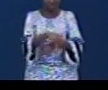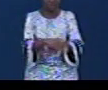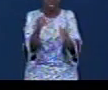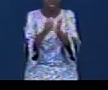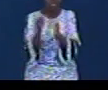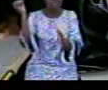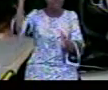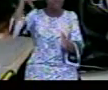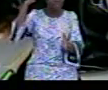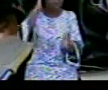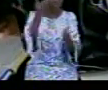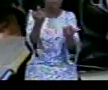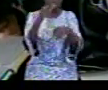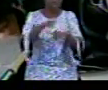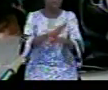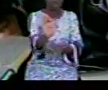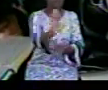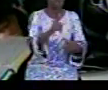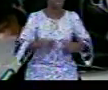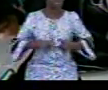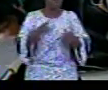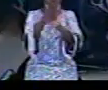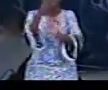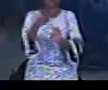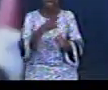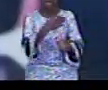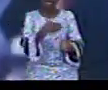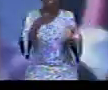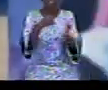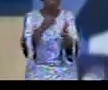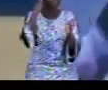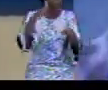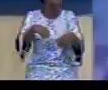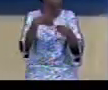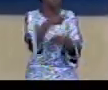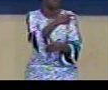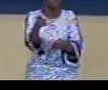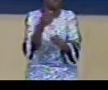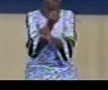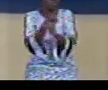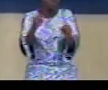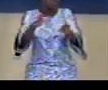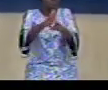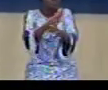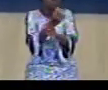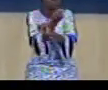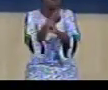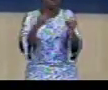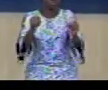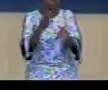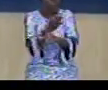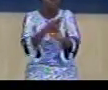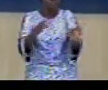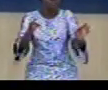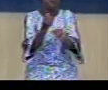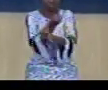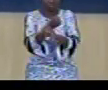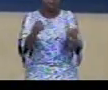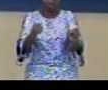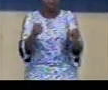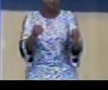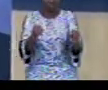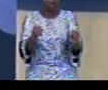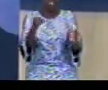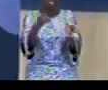come upon your life. And it will give you salvation, full salvation, free salvation. It